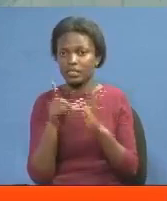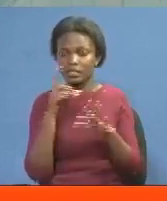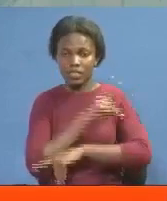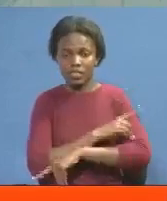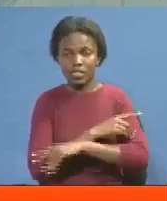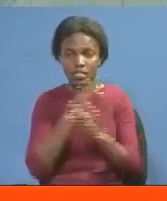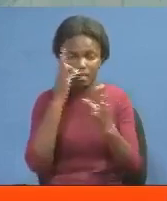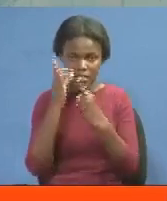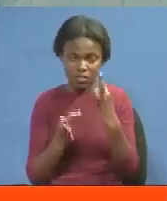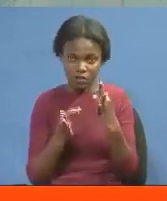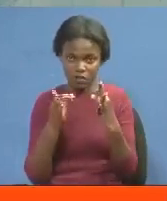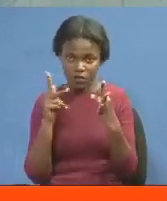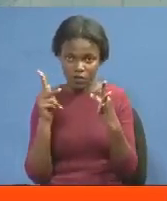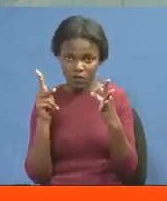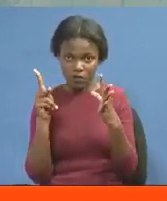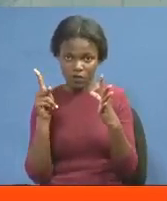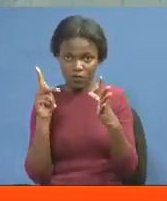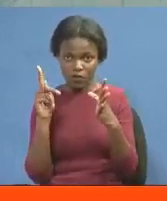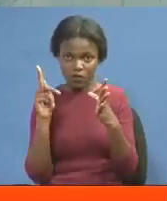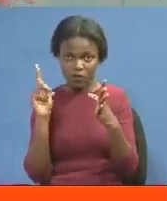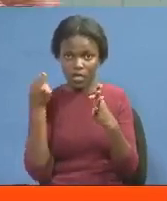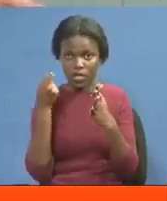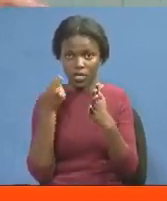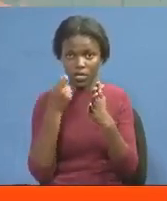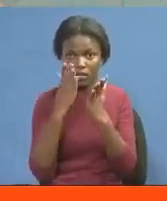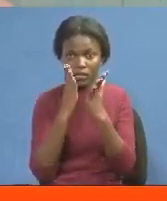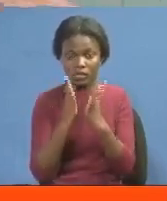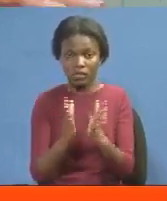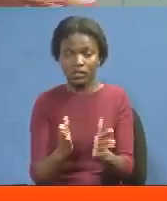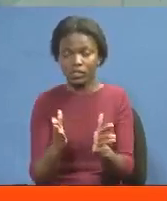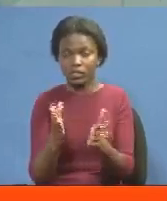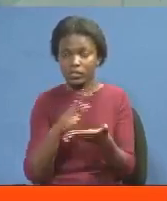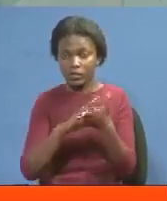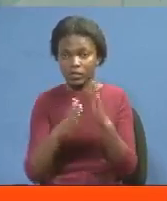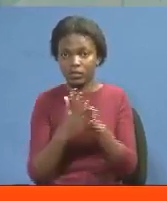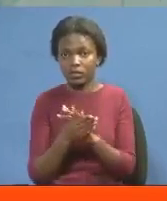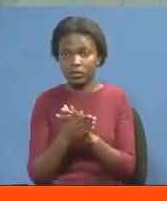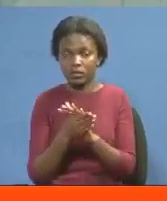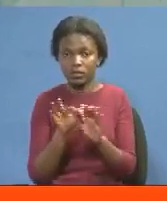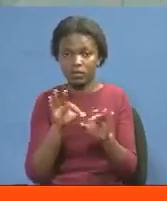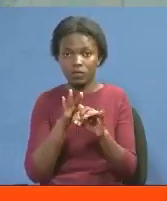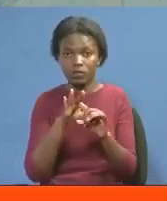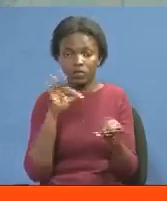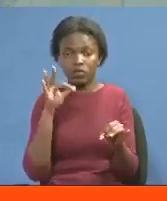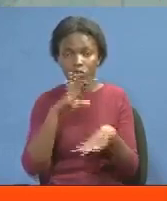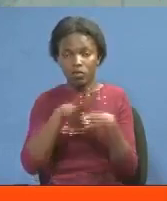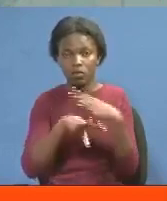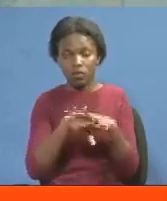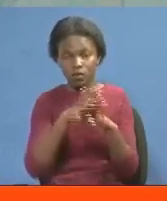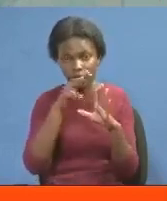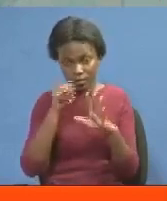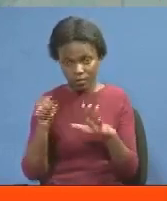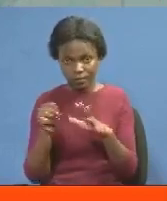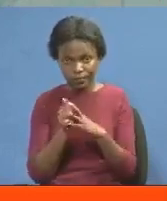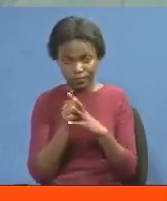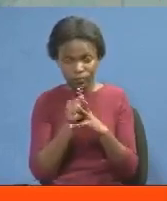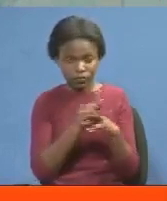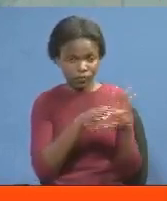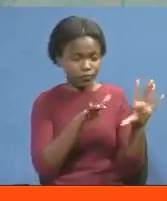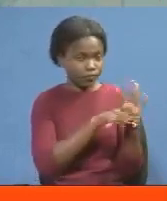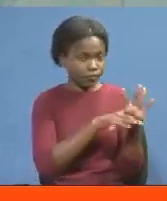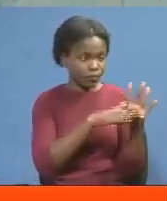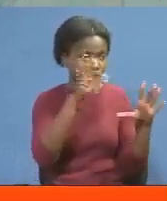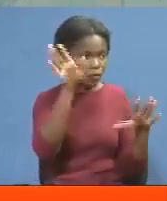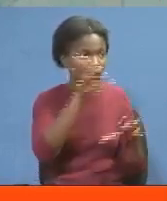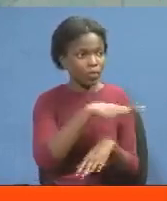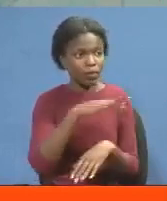them Kenyan citizens in Dadaab, they will vote one of their own into parliament. Mm-hmm. How uncouth. How do you